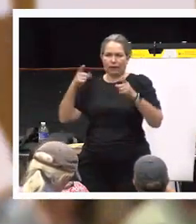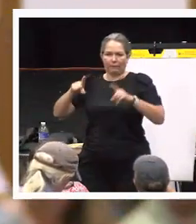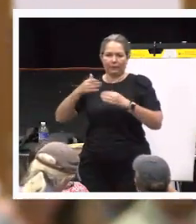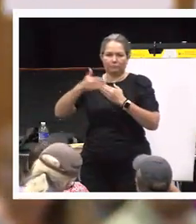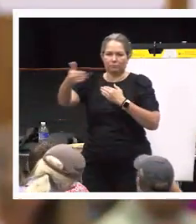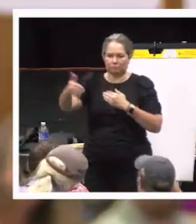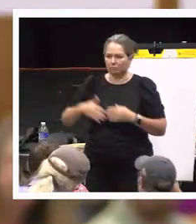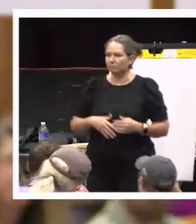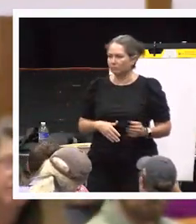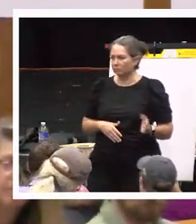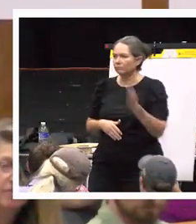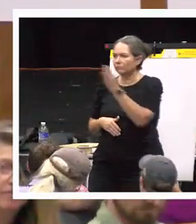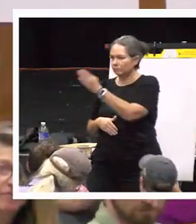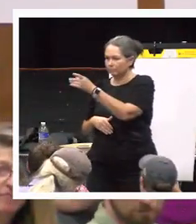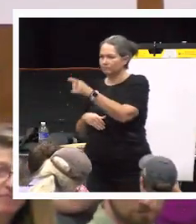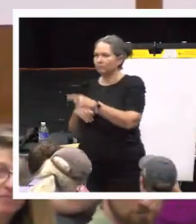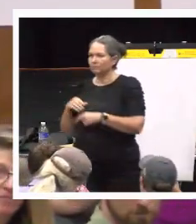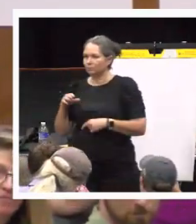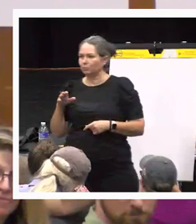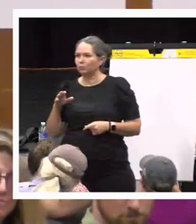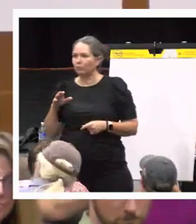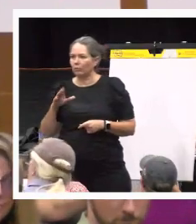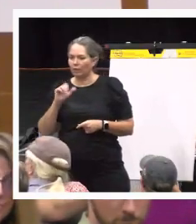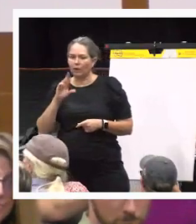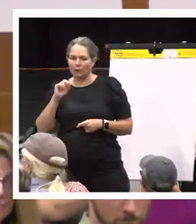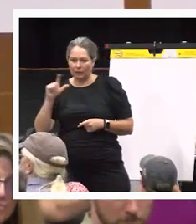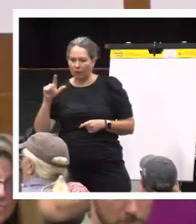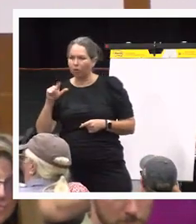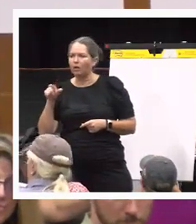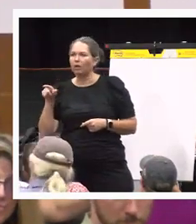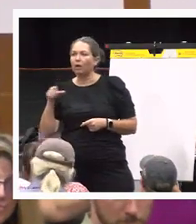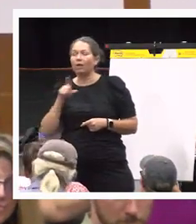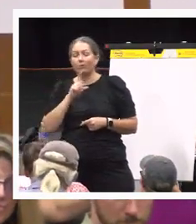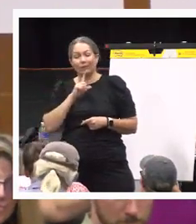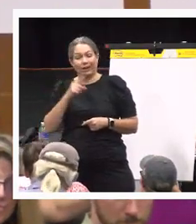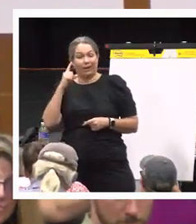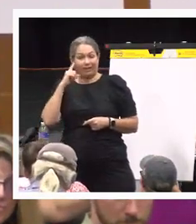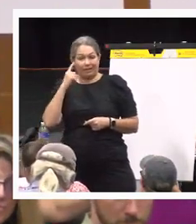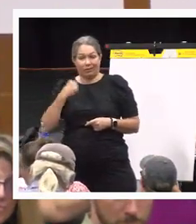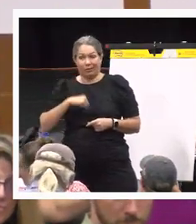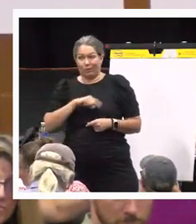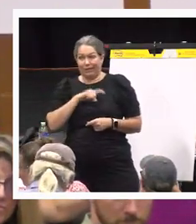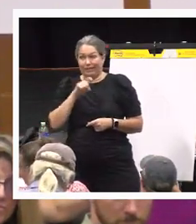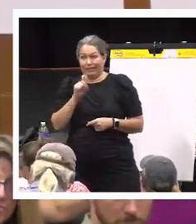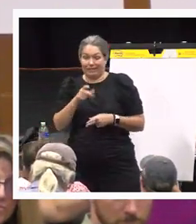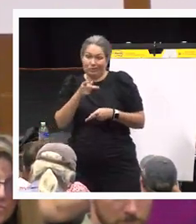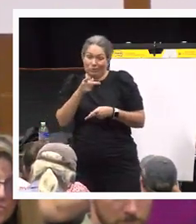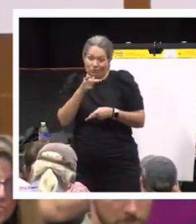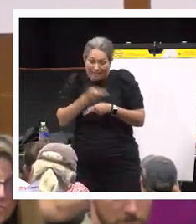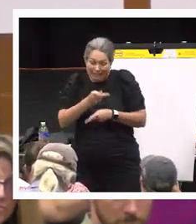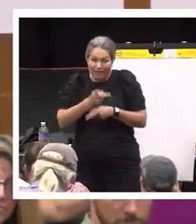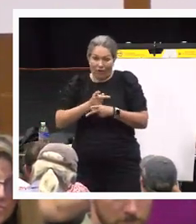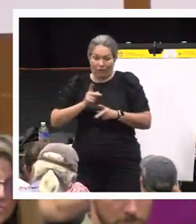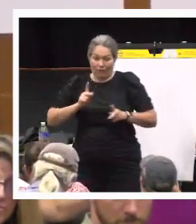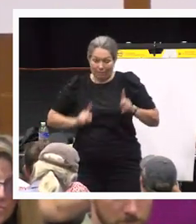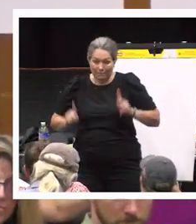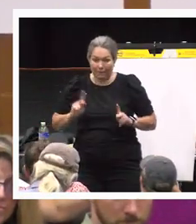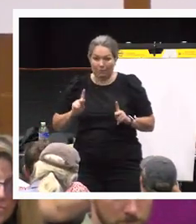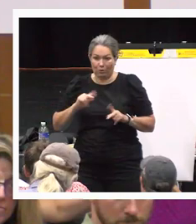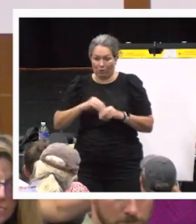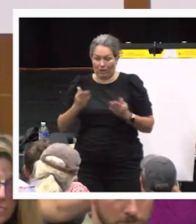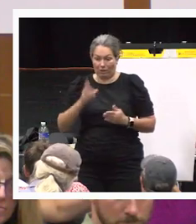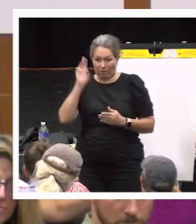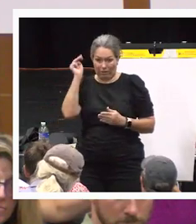My name's Carol Rose, and I really think we need to take care of the people in Montpelier when